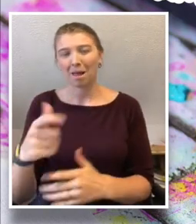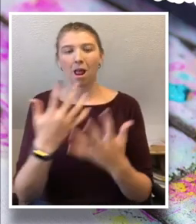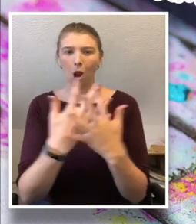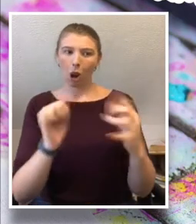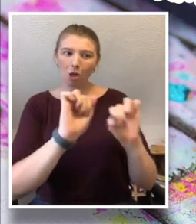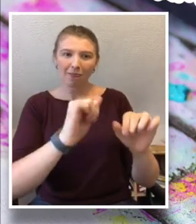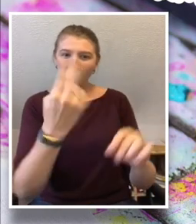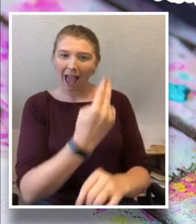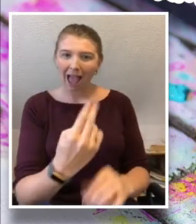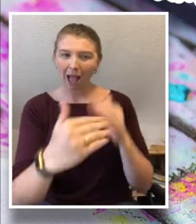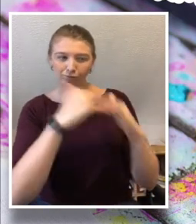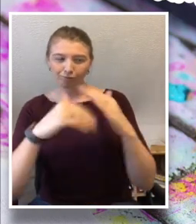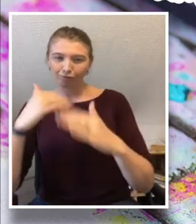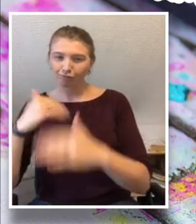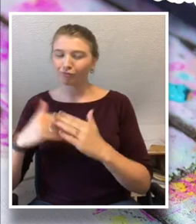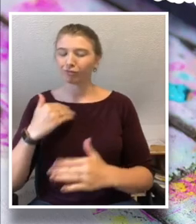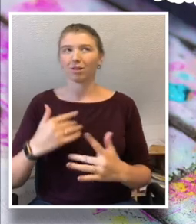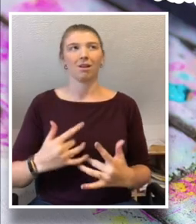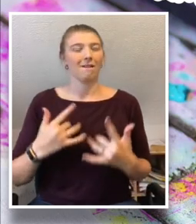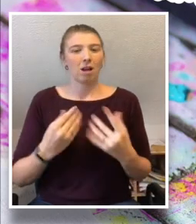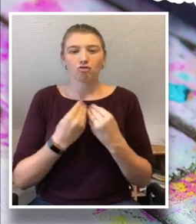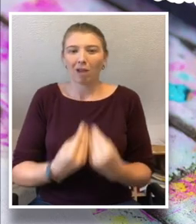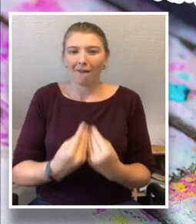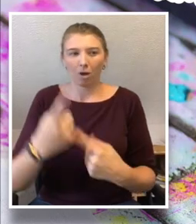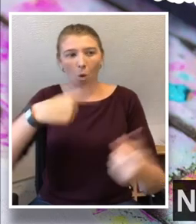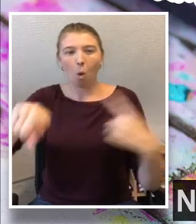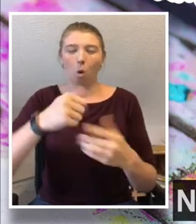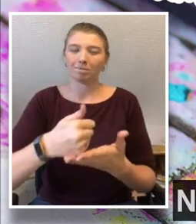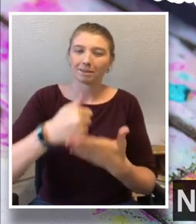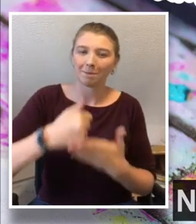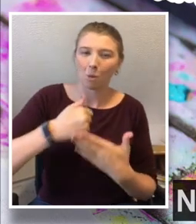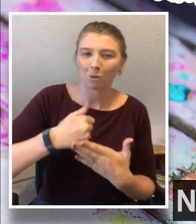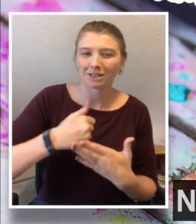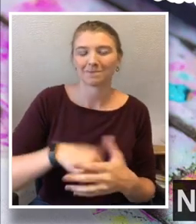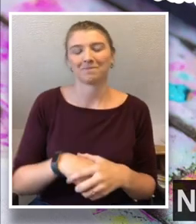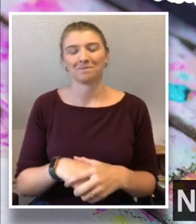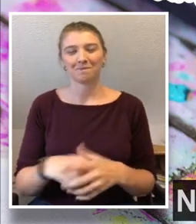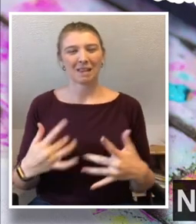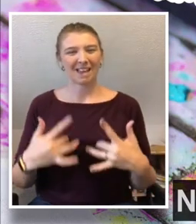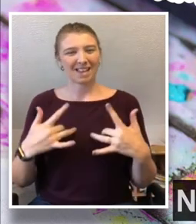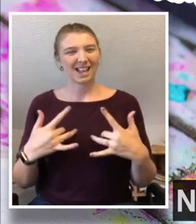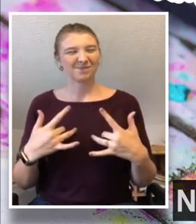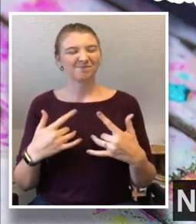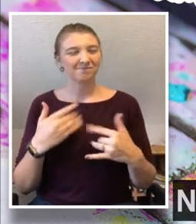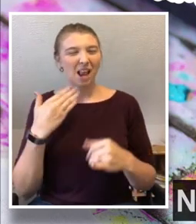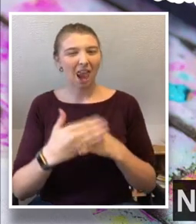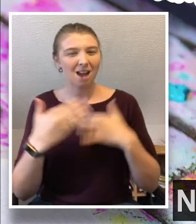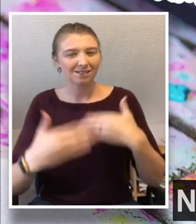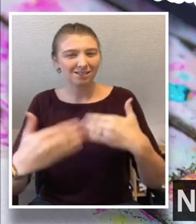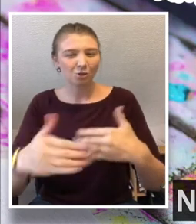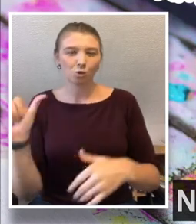submissions, and we're really grateful for all of your support. Now, we thought we'd better do something pretty special for our